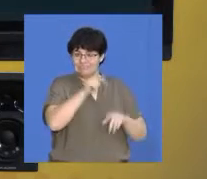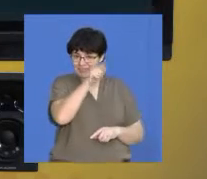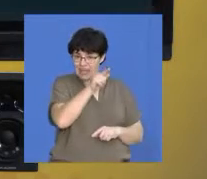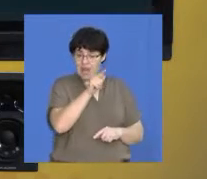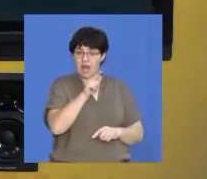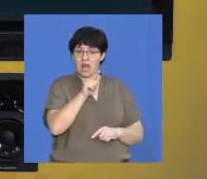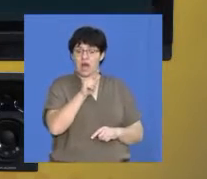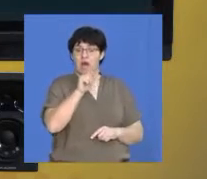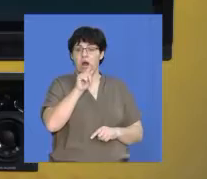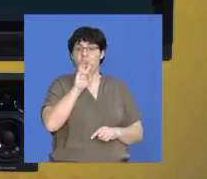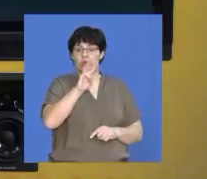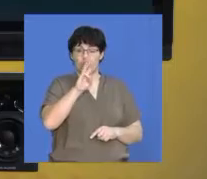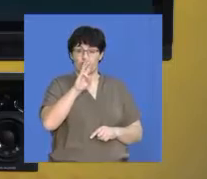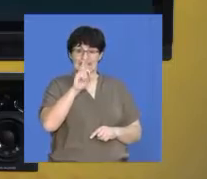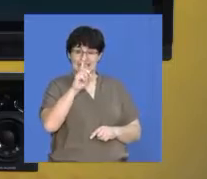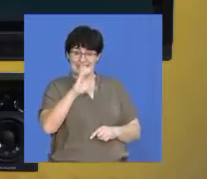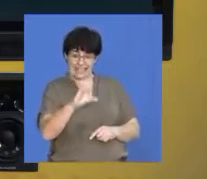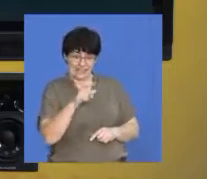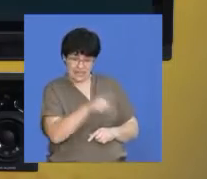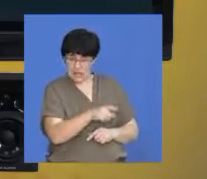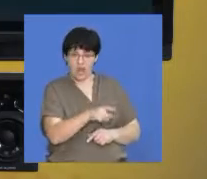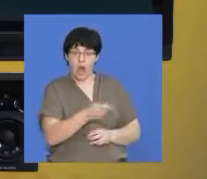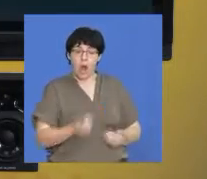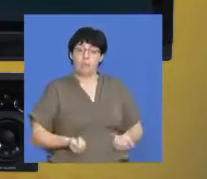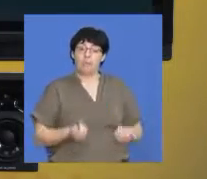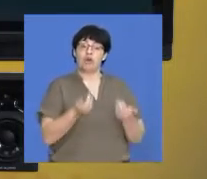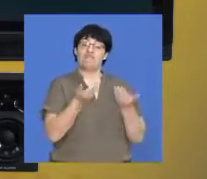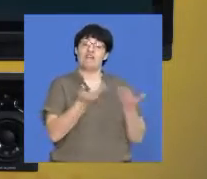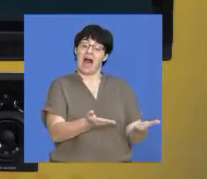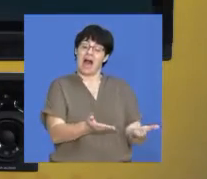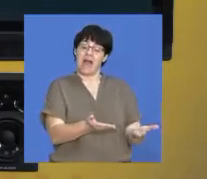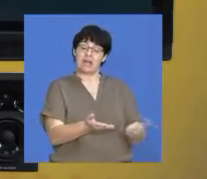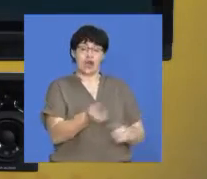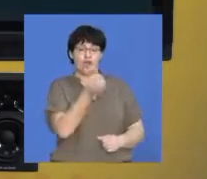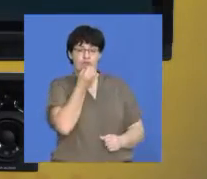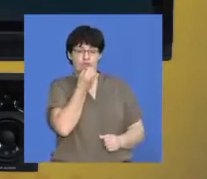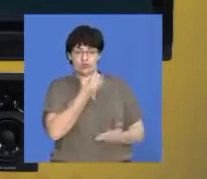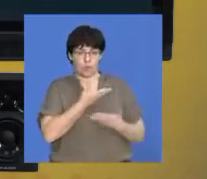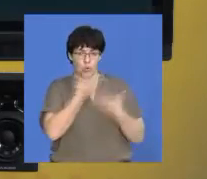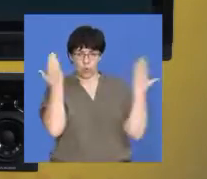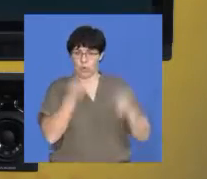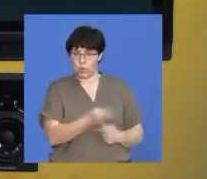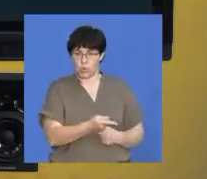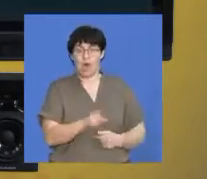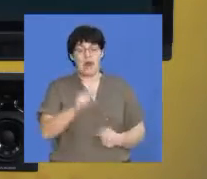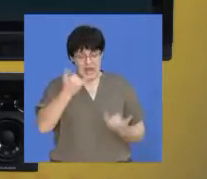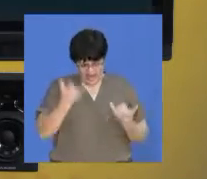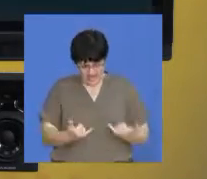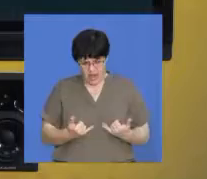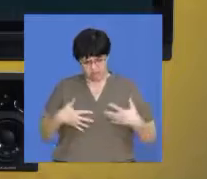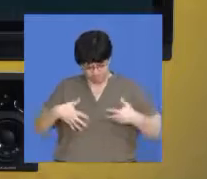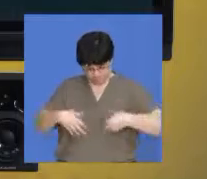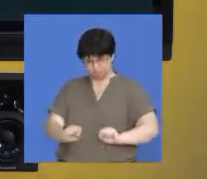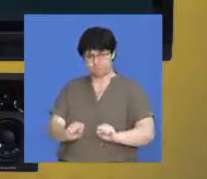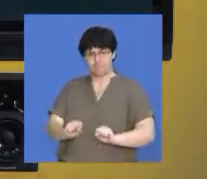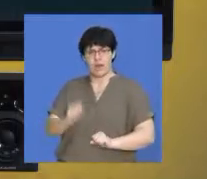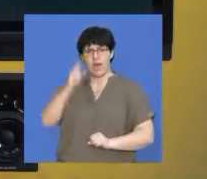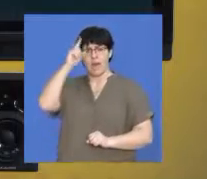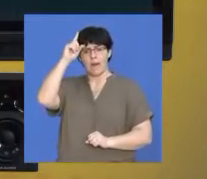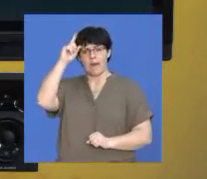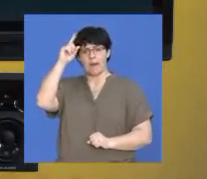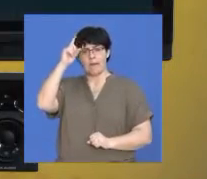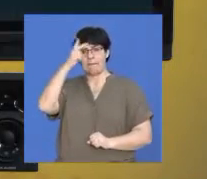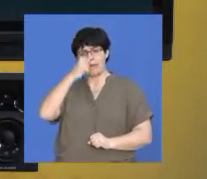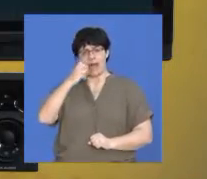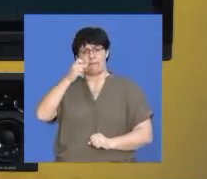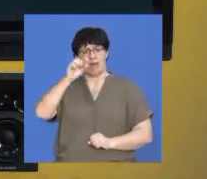United States, was not providing the food. That is why the Black Panther Party had to step in